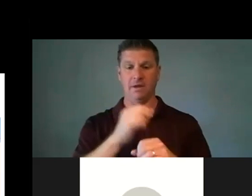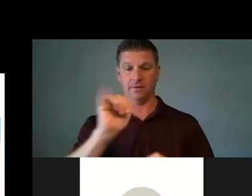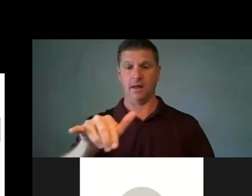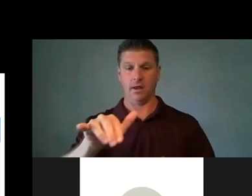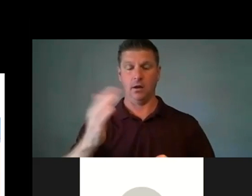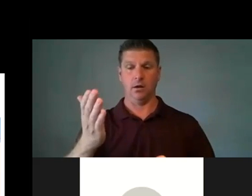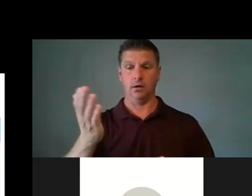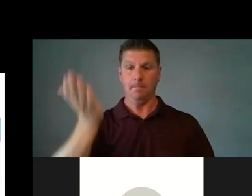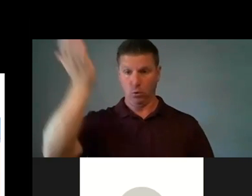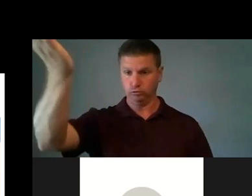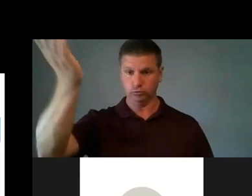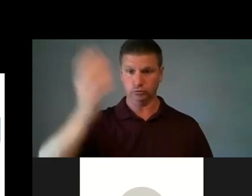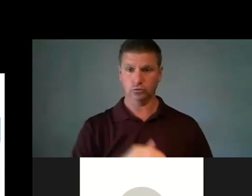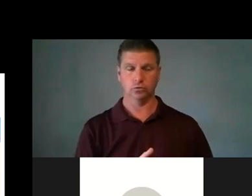motion?